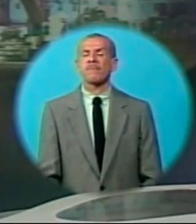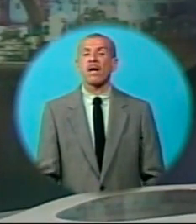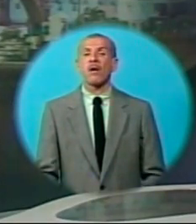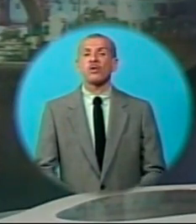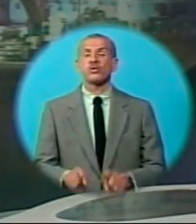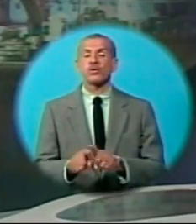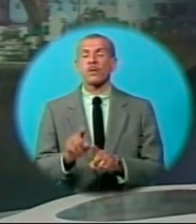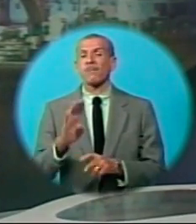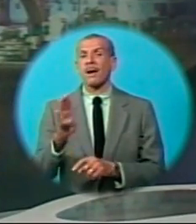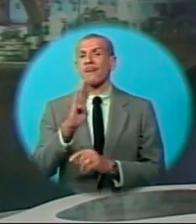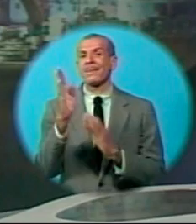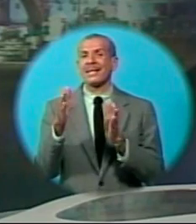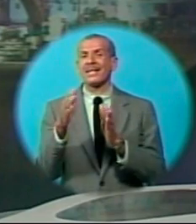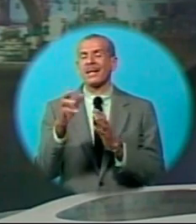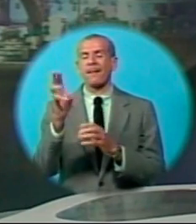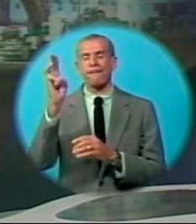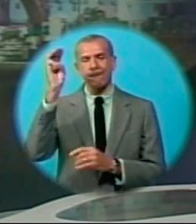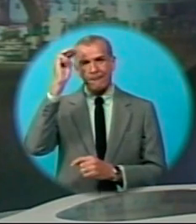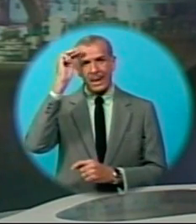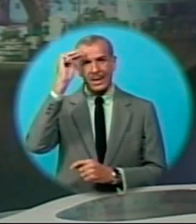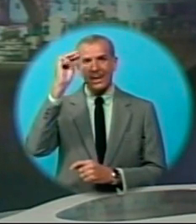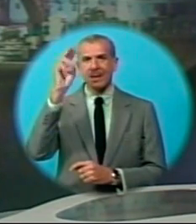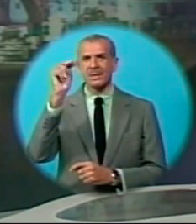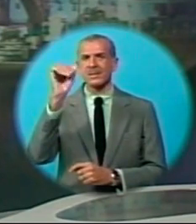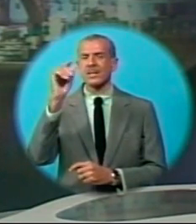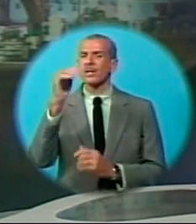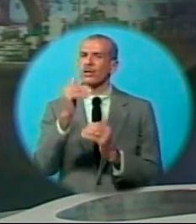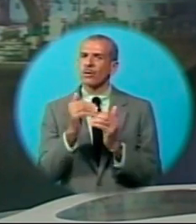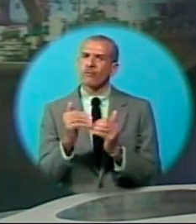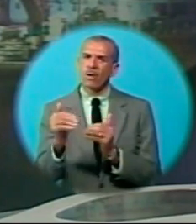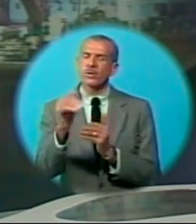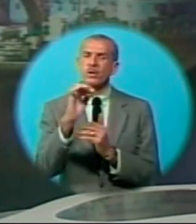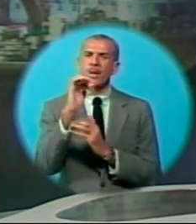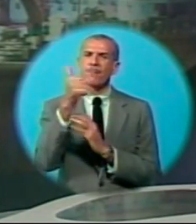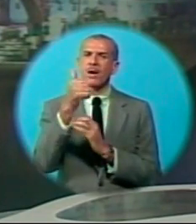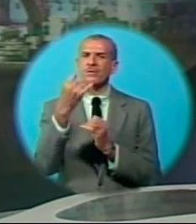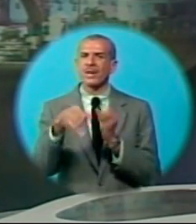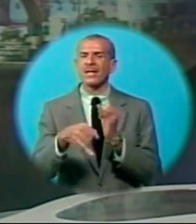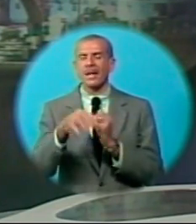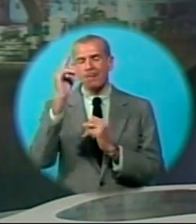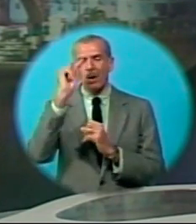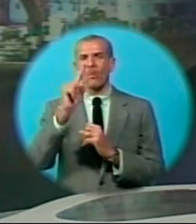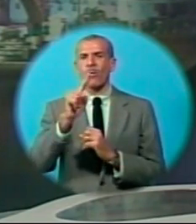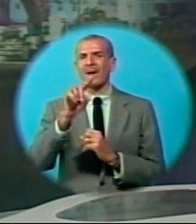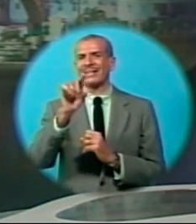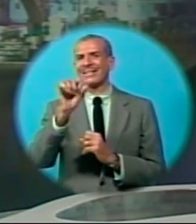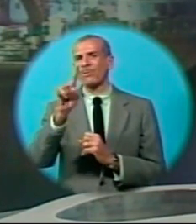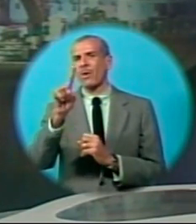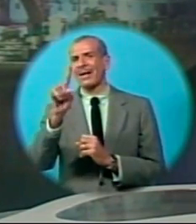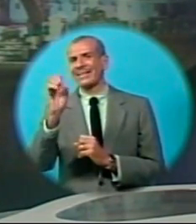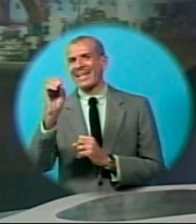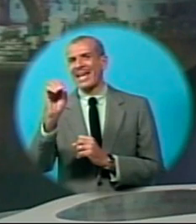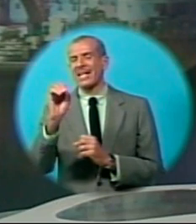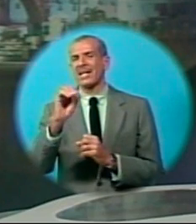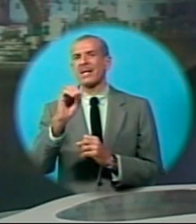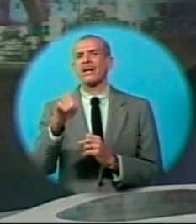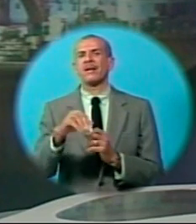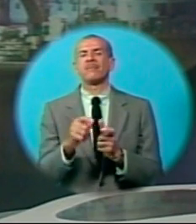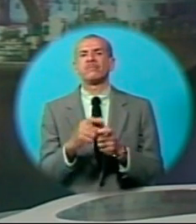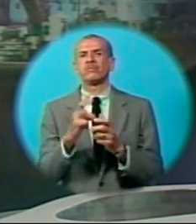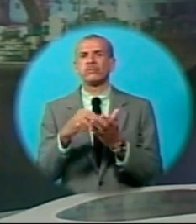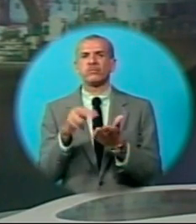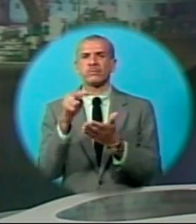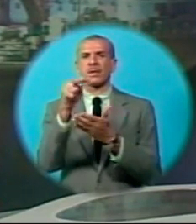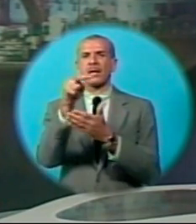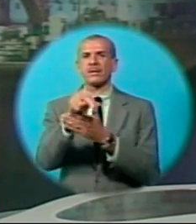Meanwhile, Barbadian Michael Nichols has advanced to tomorrow's final in the men's 110 hurdles in a personal best time